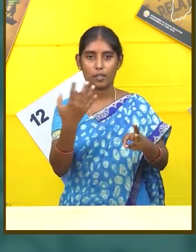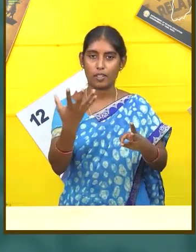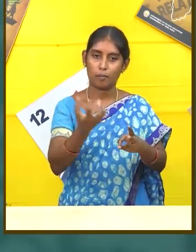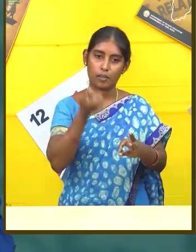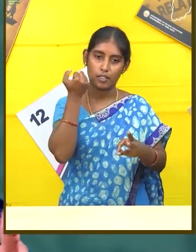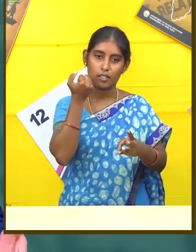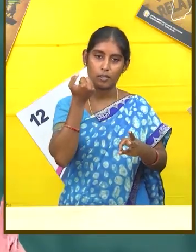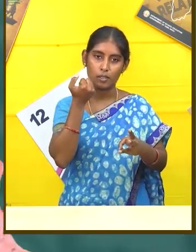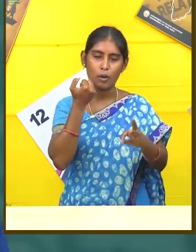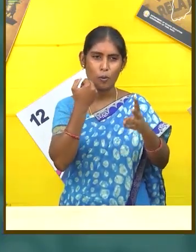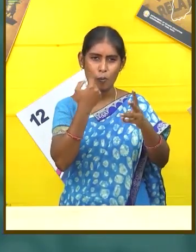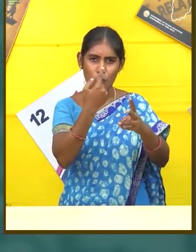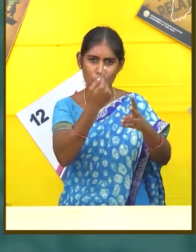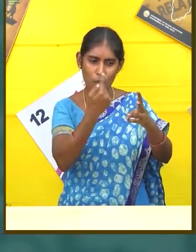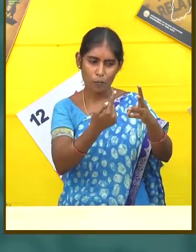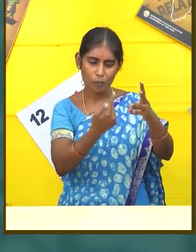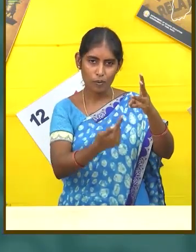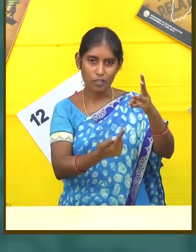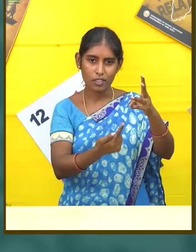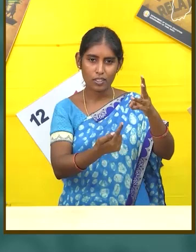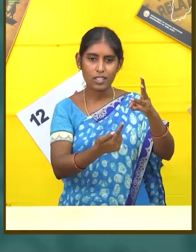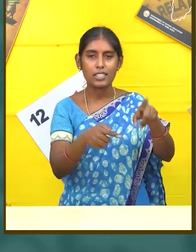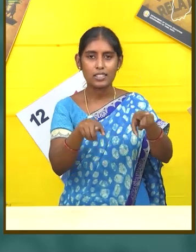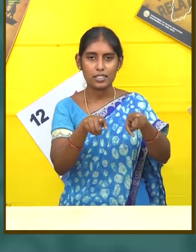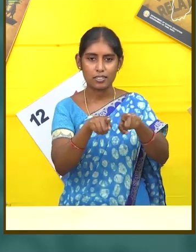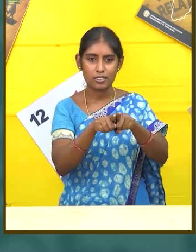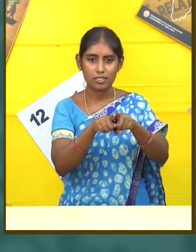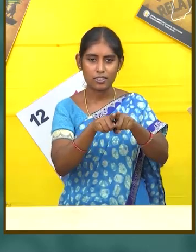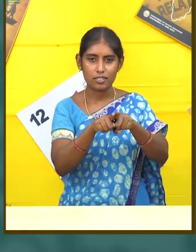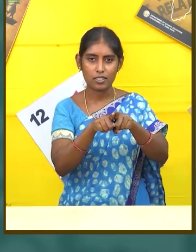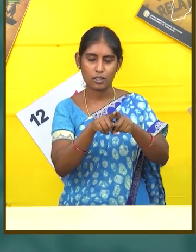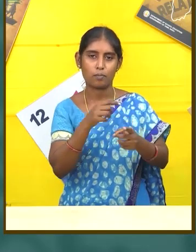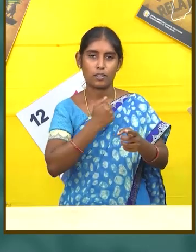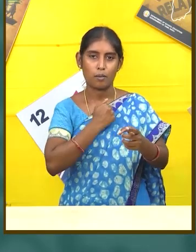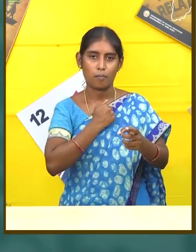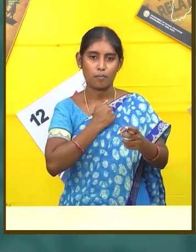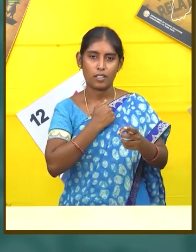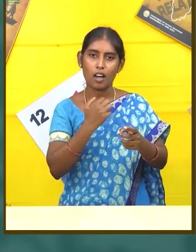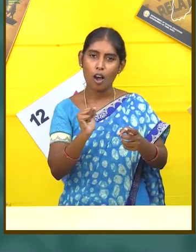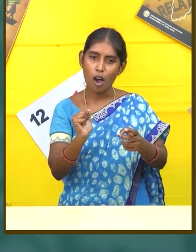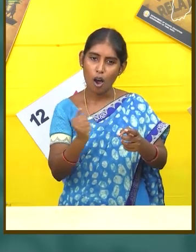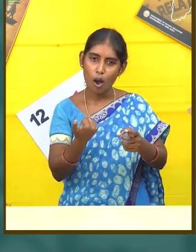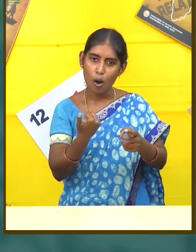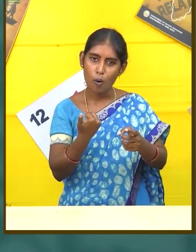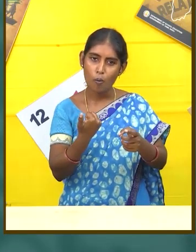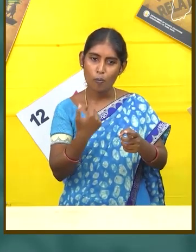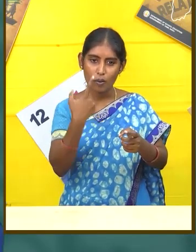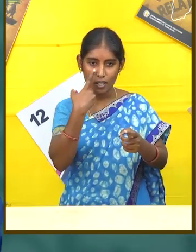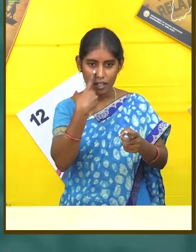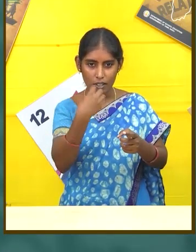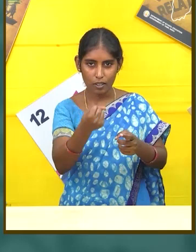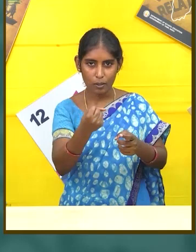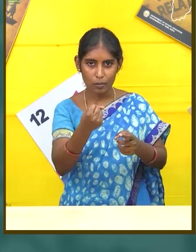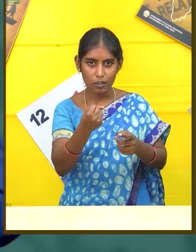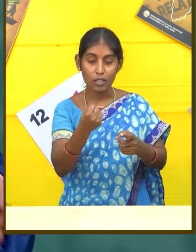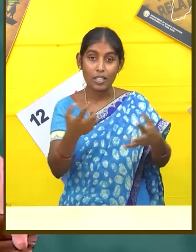space. So that becomes the solution, only one solution. So this given equation have only